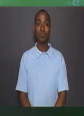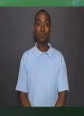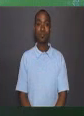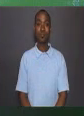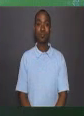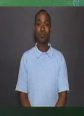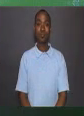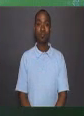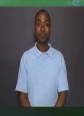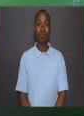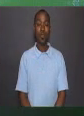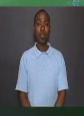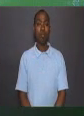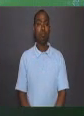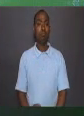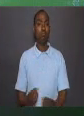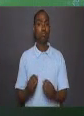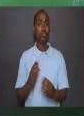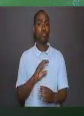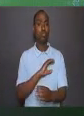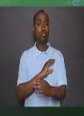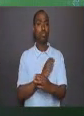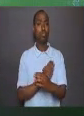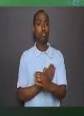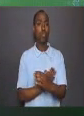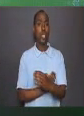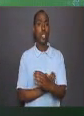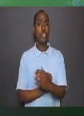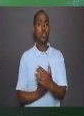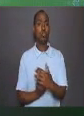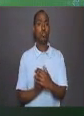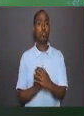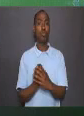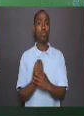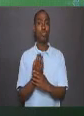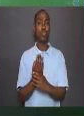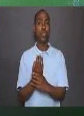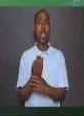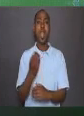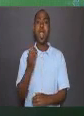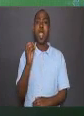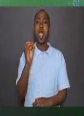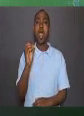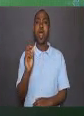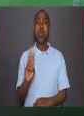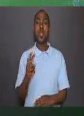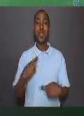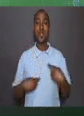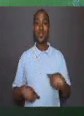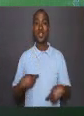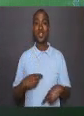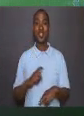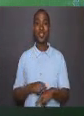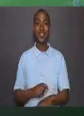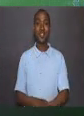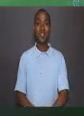A lot of energy is produced during aerobic respiration.